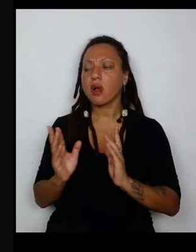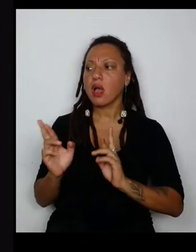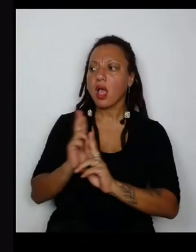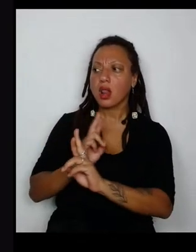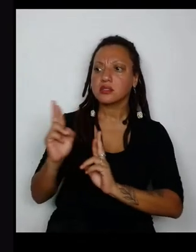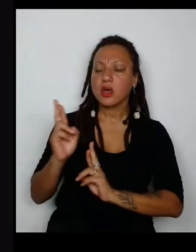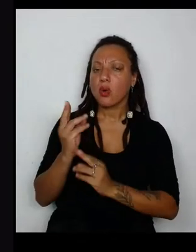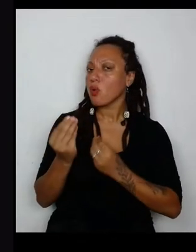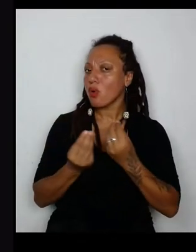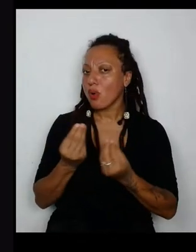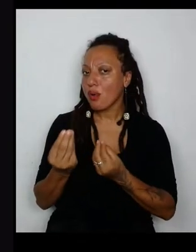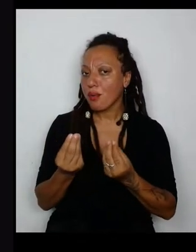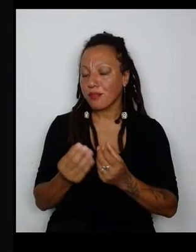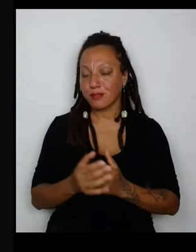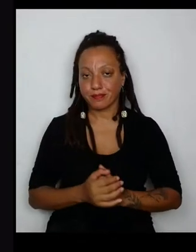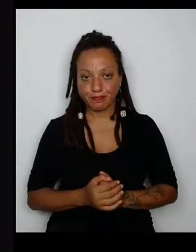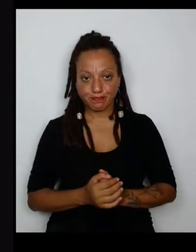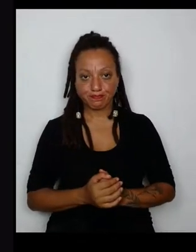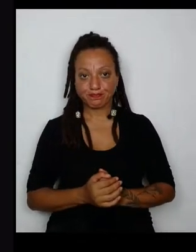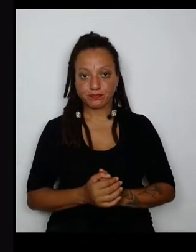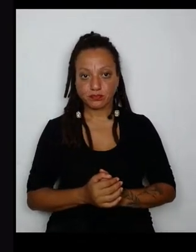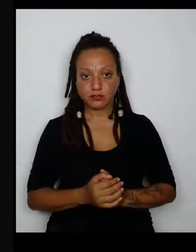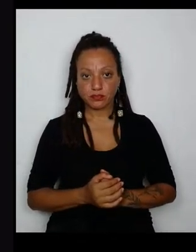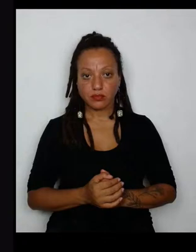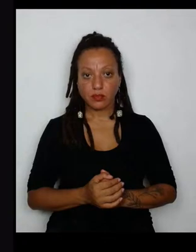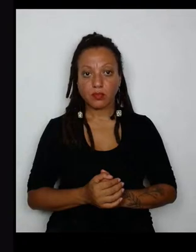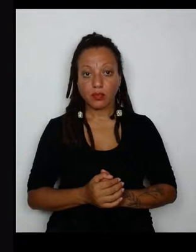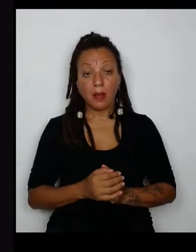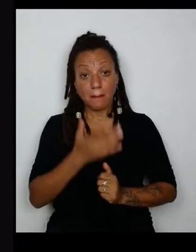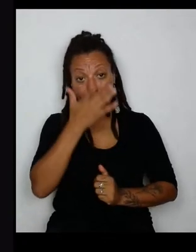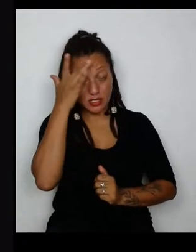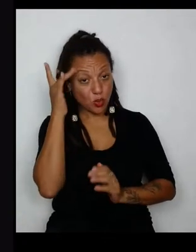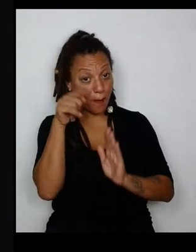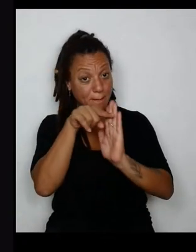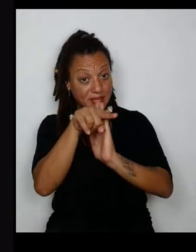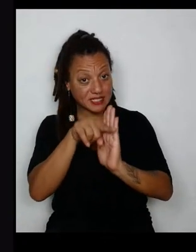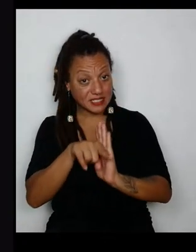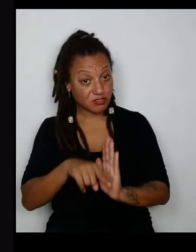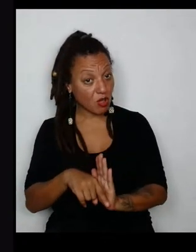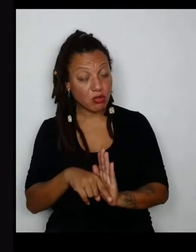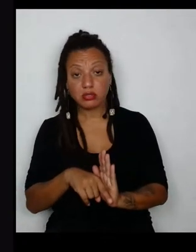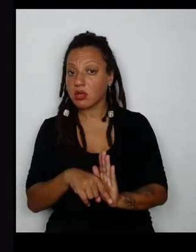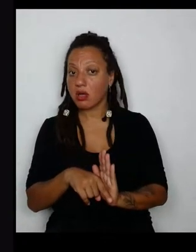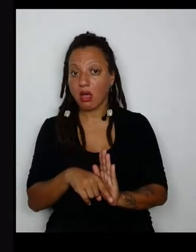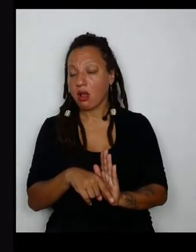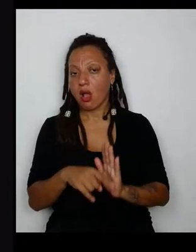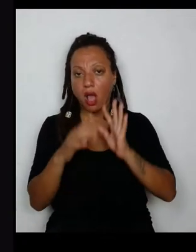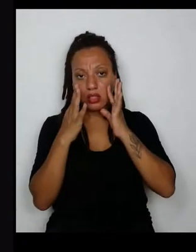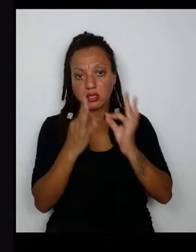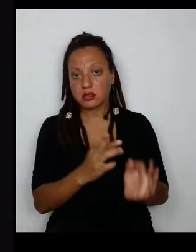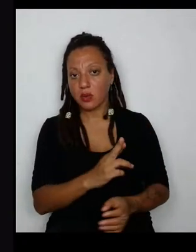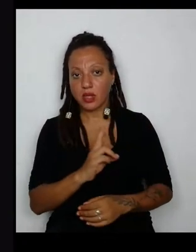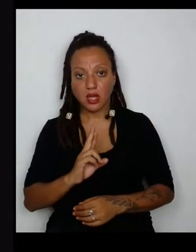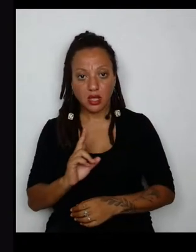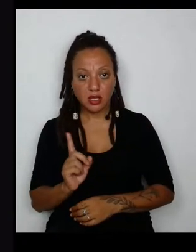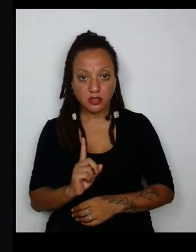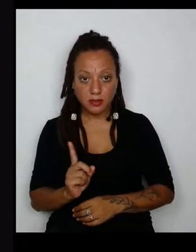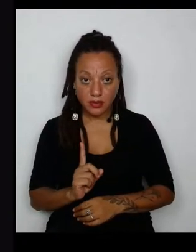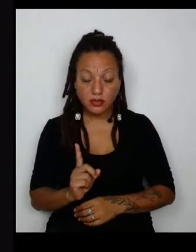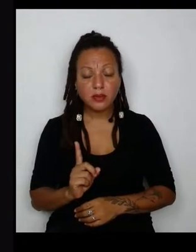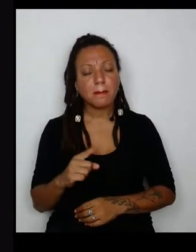responses which do not pay that much attention to this for artists like vayao it plays a crucial role in her critique of